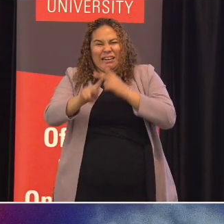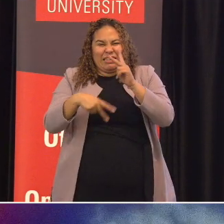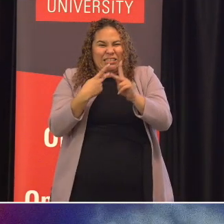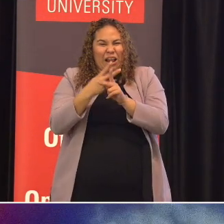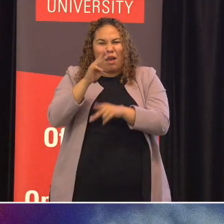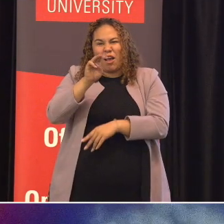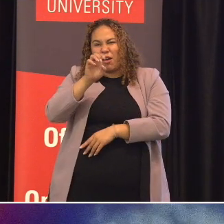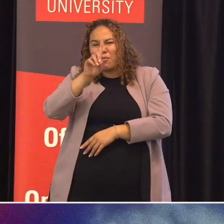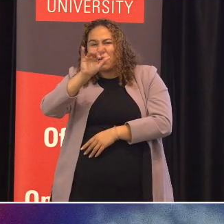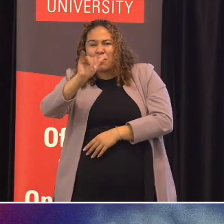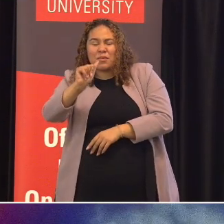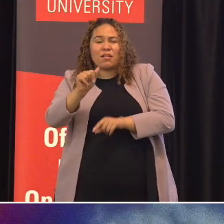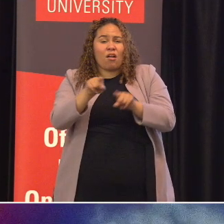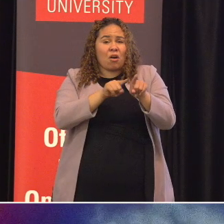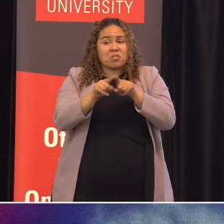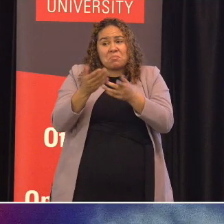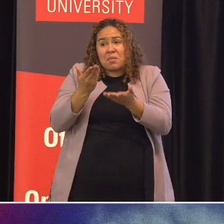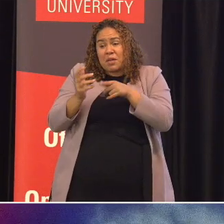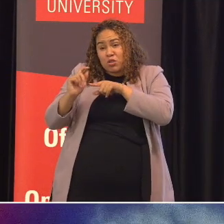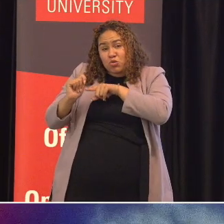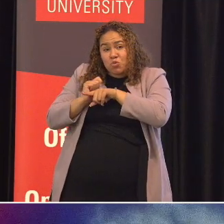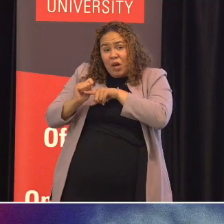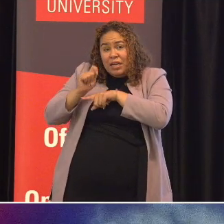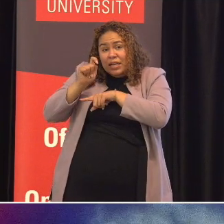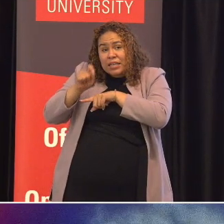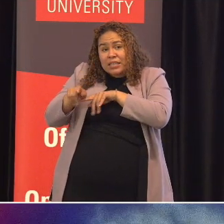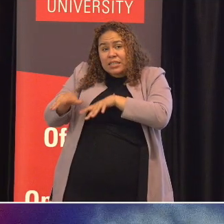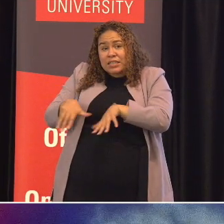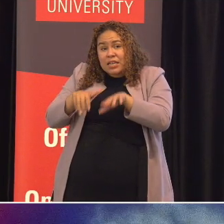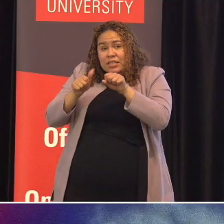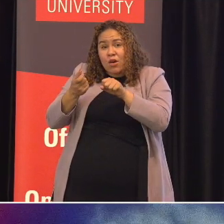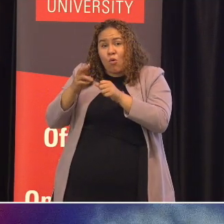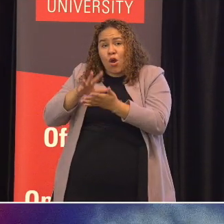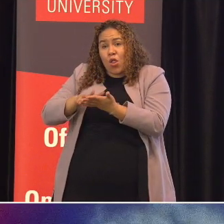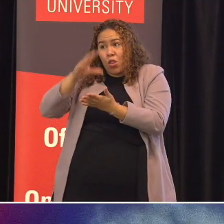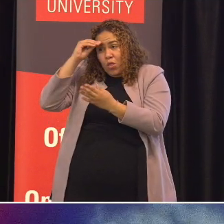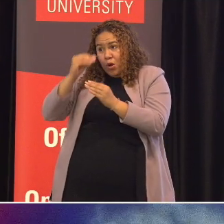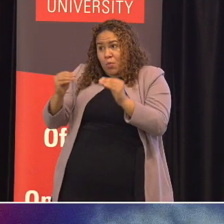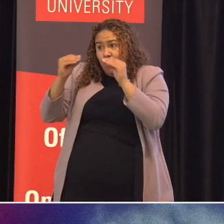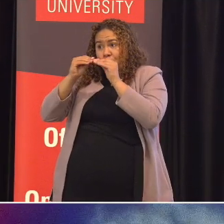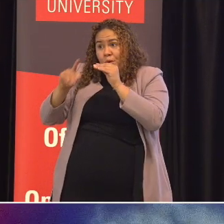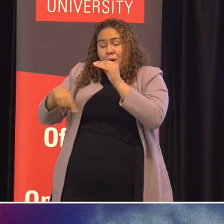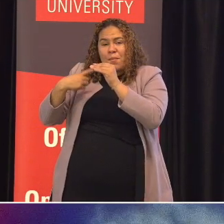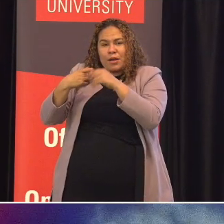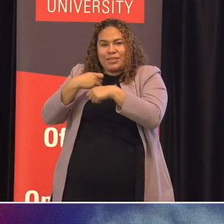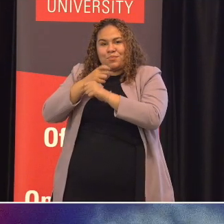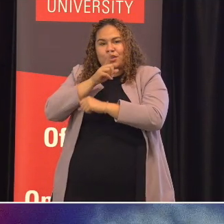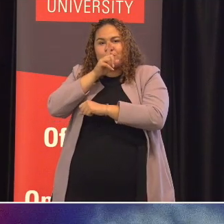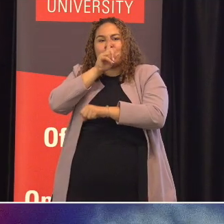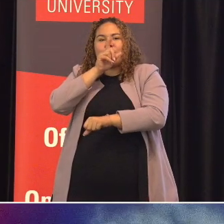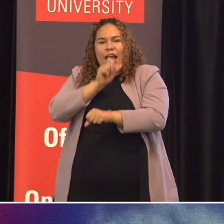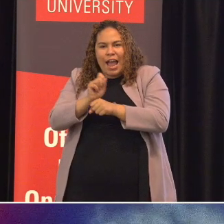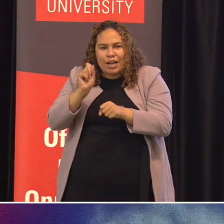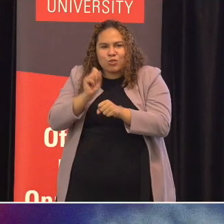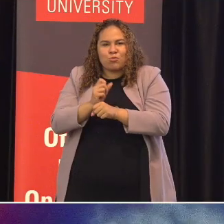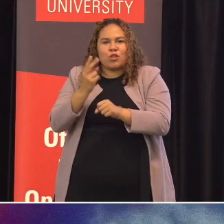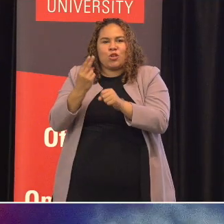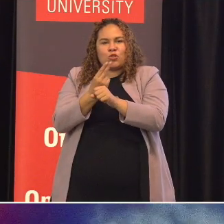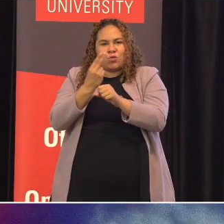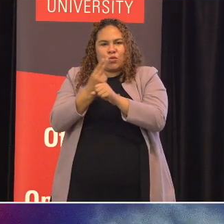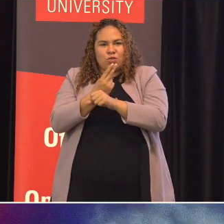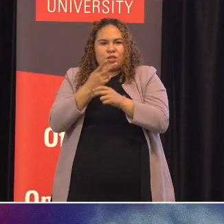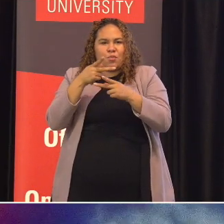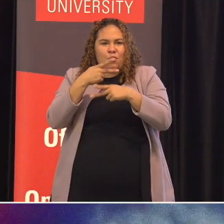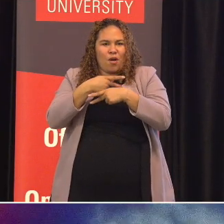even training that you need to take or learn about to make sure you're doing and using those products in an accessible